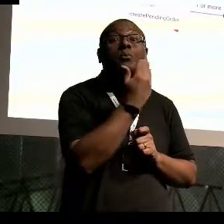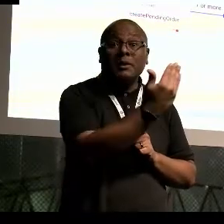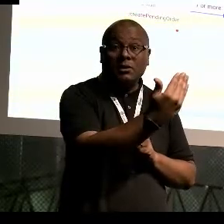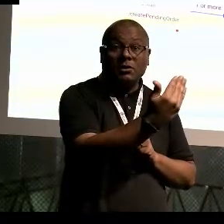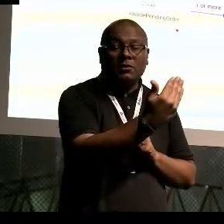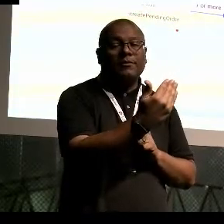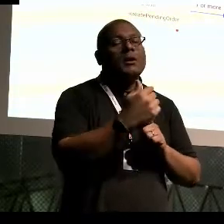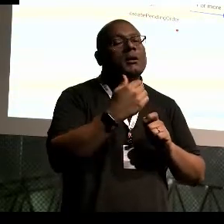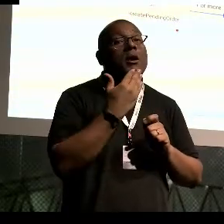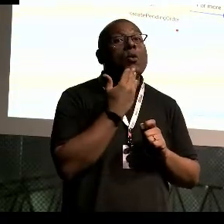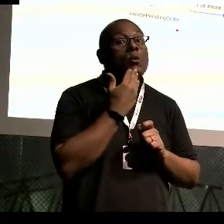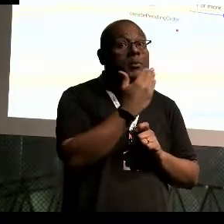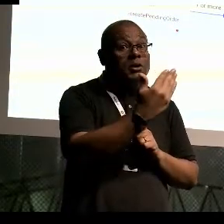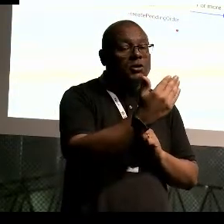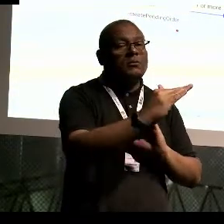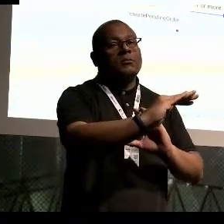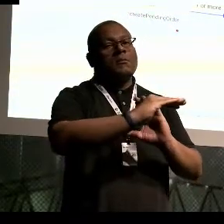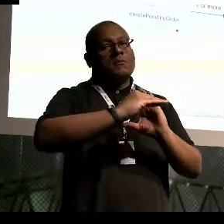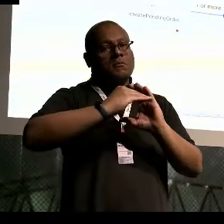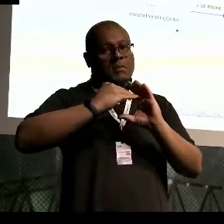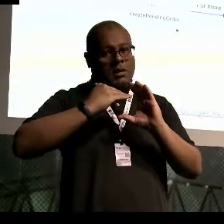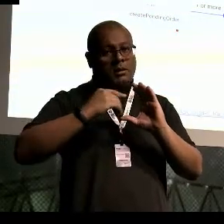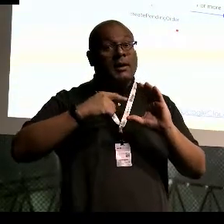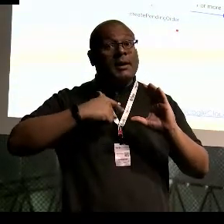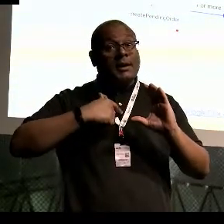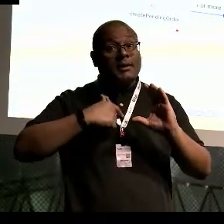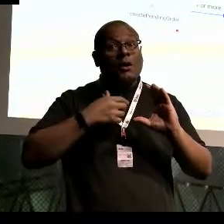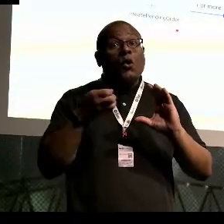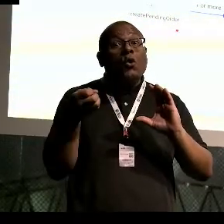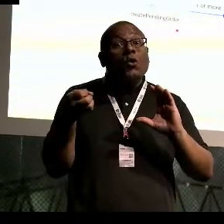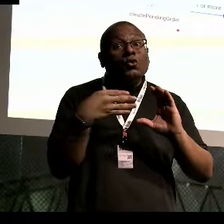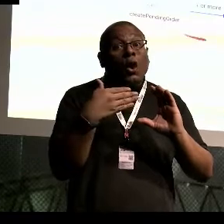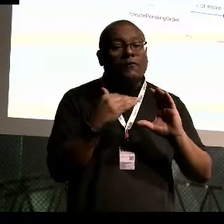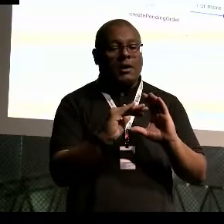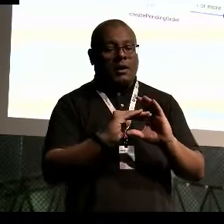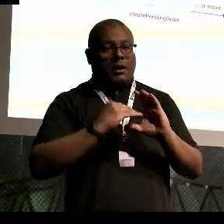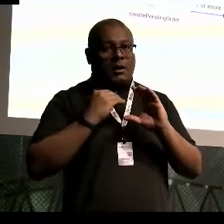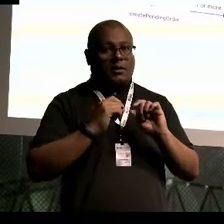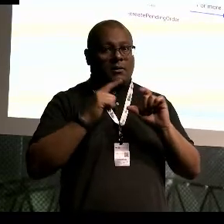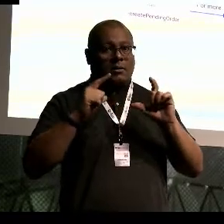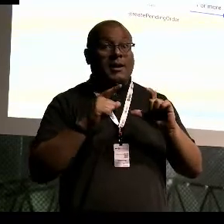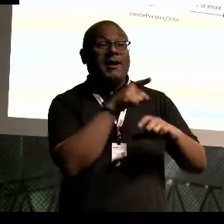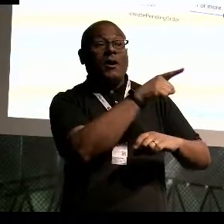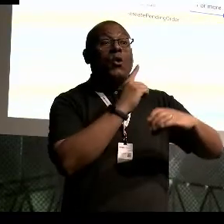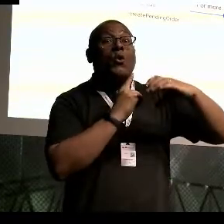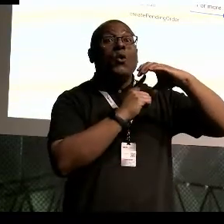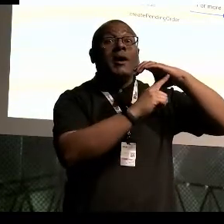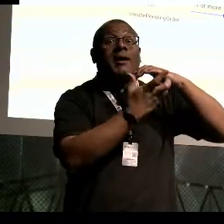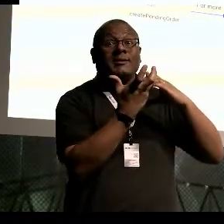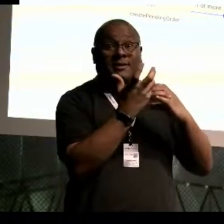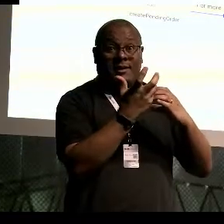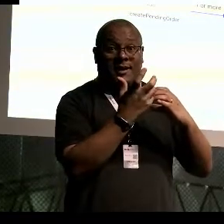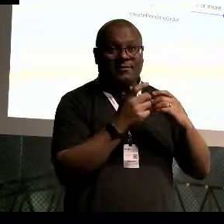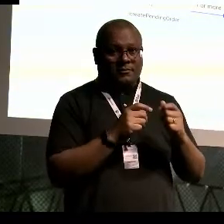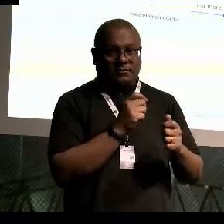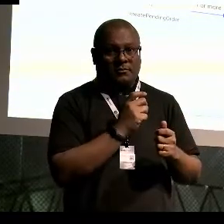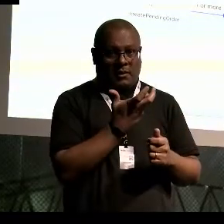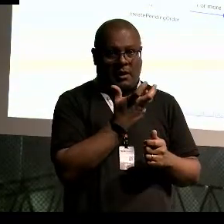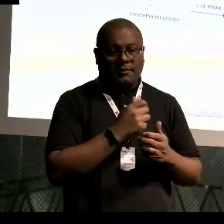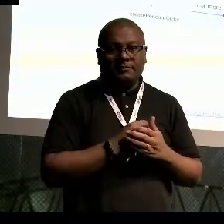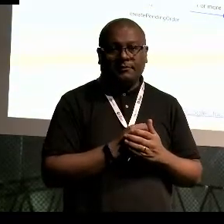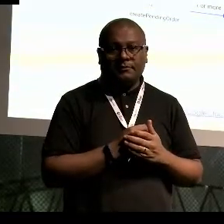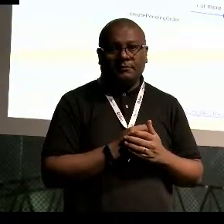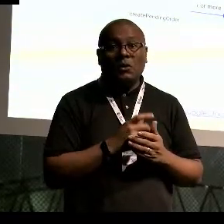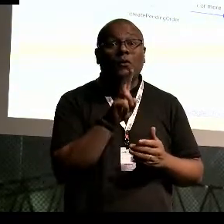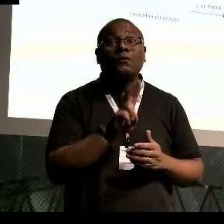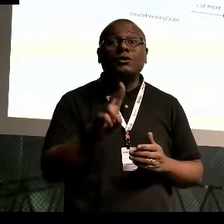a pending order. So it's a new order, basically. Then you have a customer service, another service,